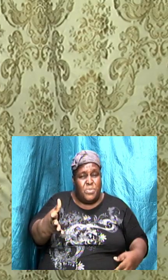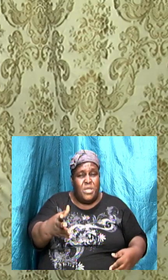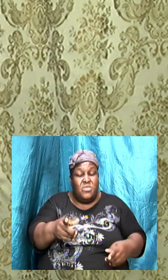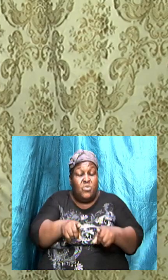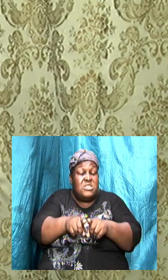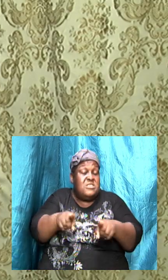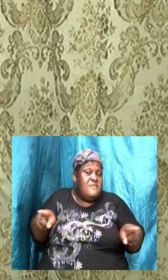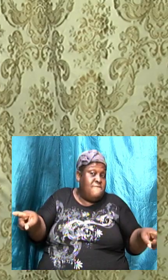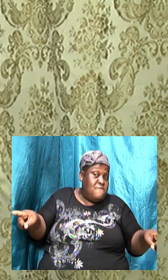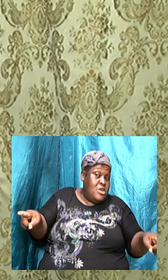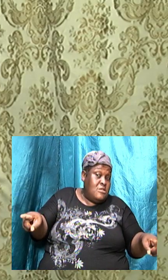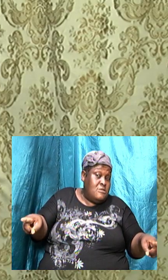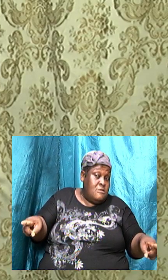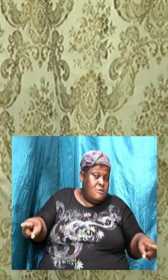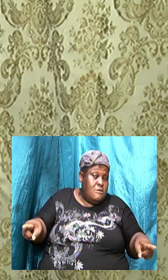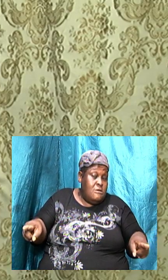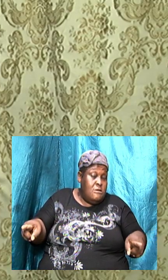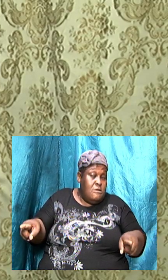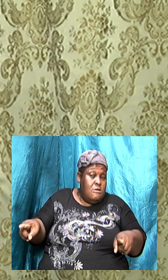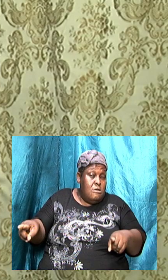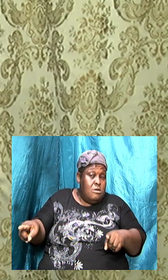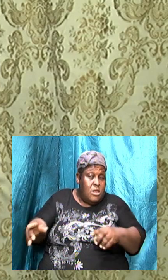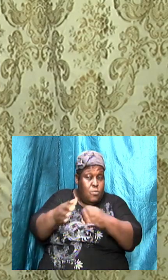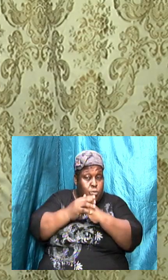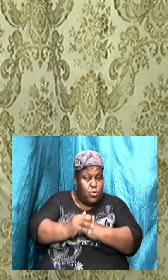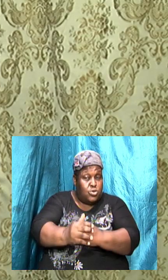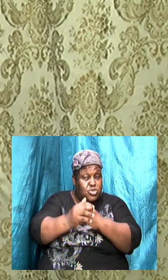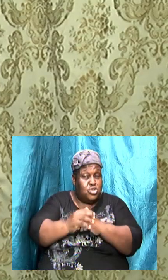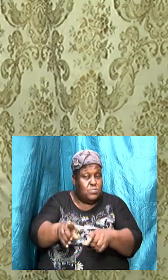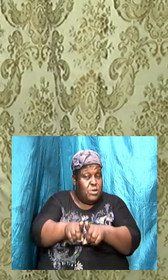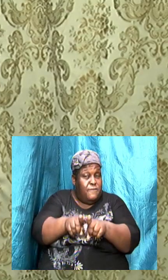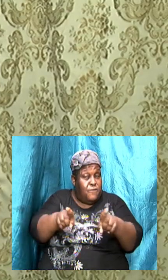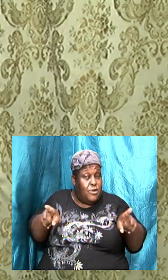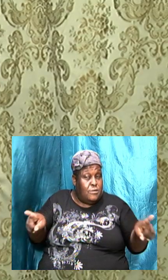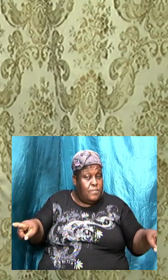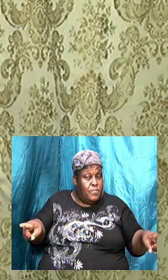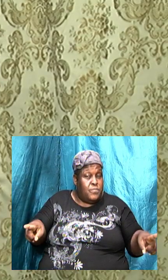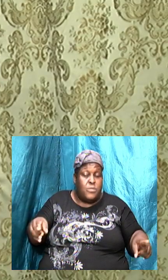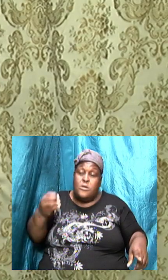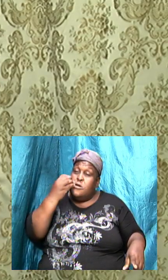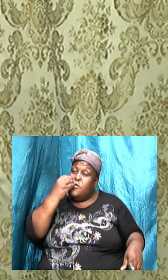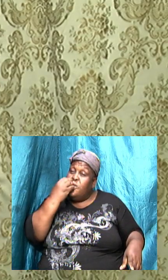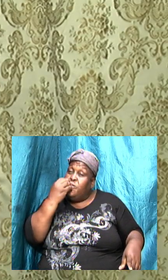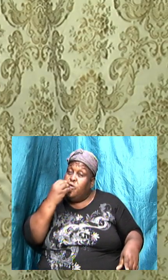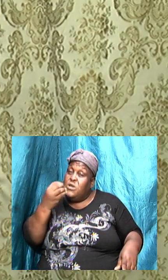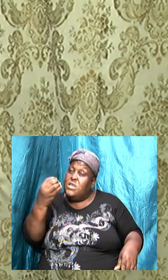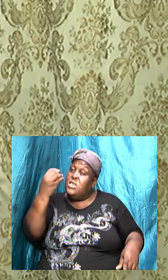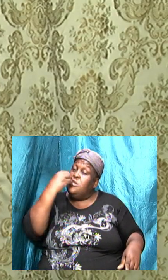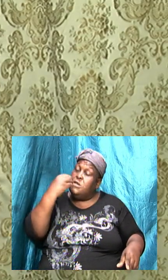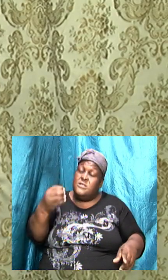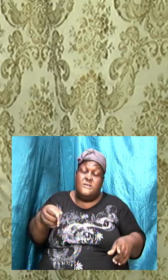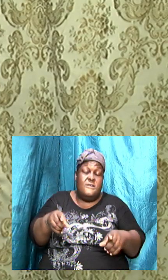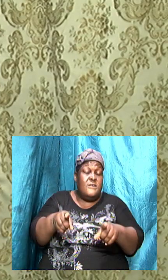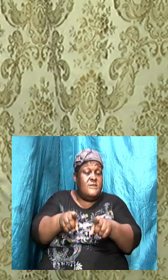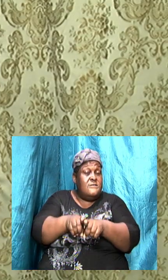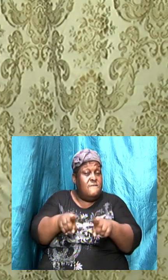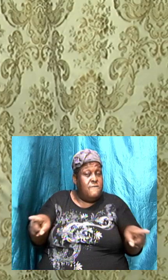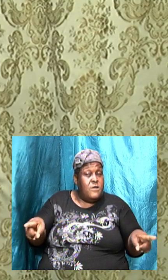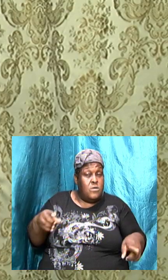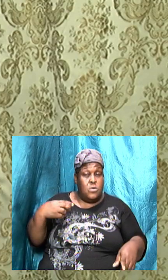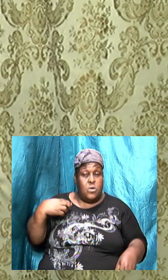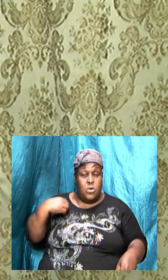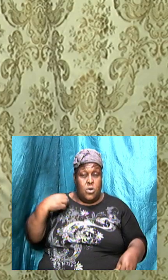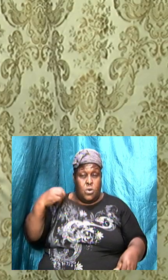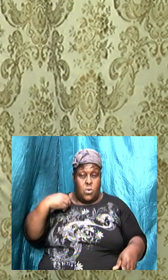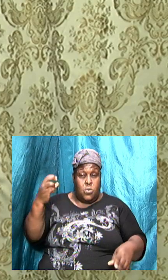everything. Their mode of worship was different. The food that they eat was different. The clothes that they